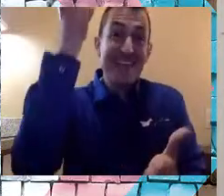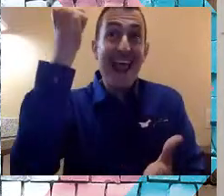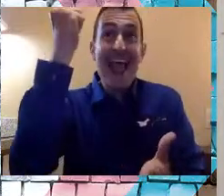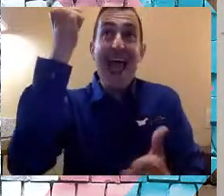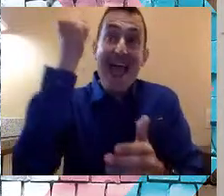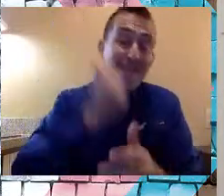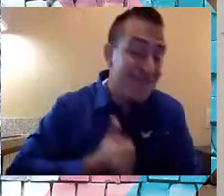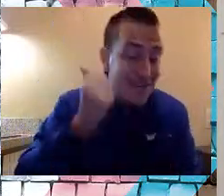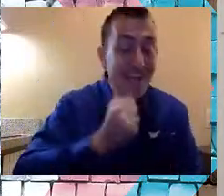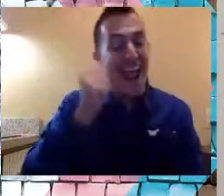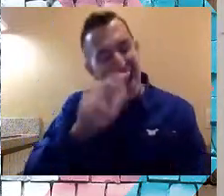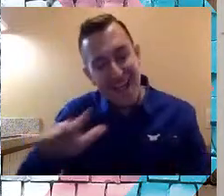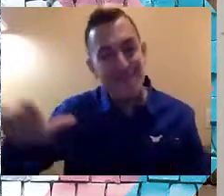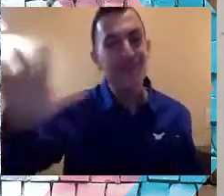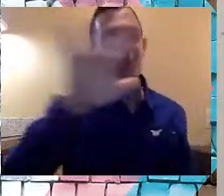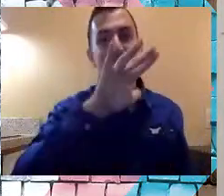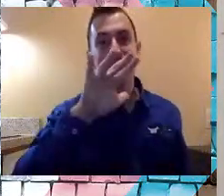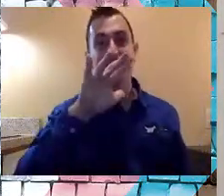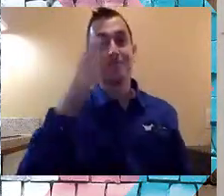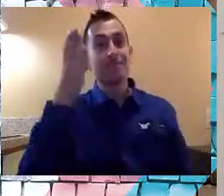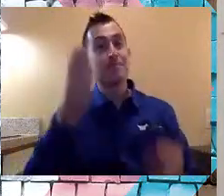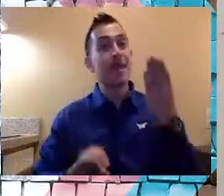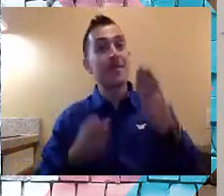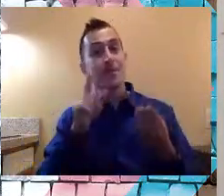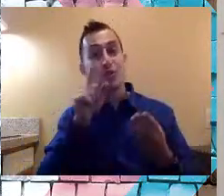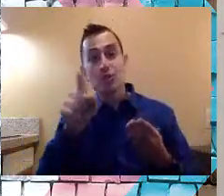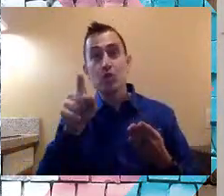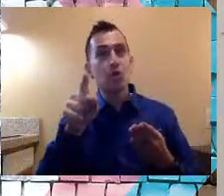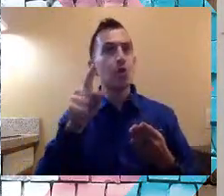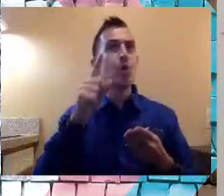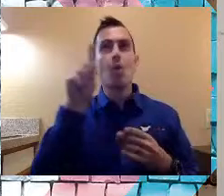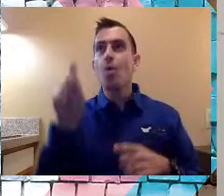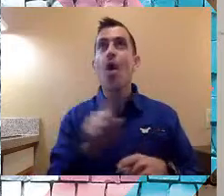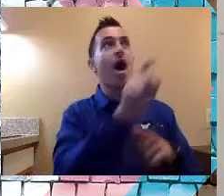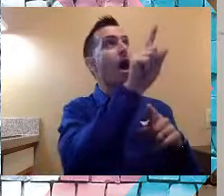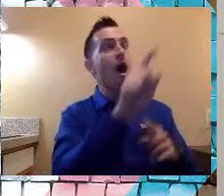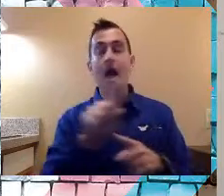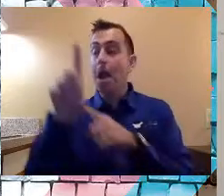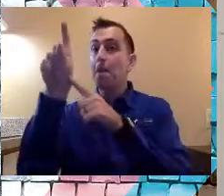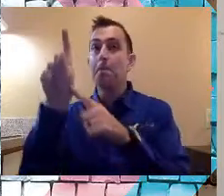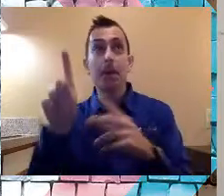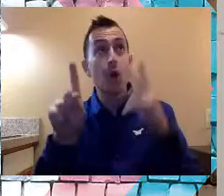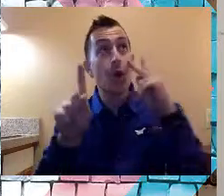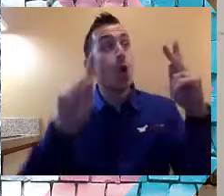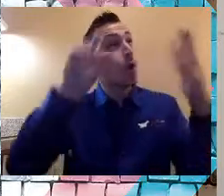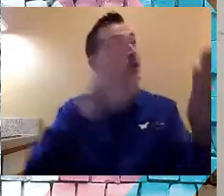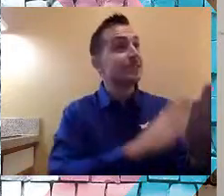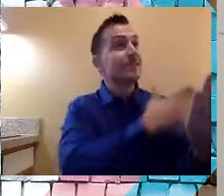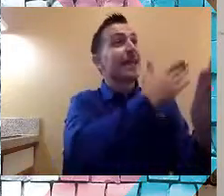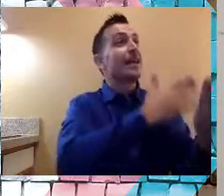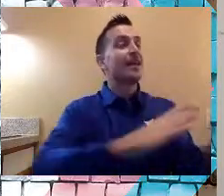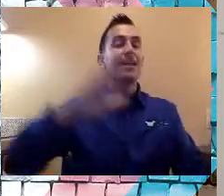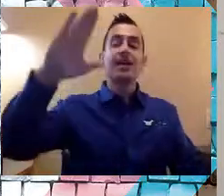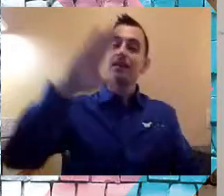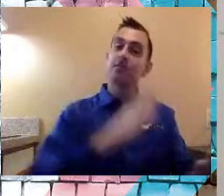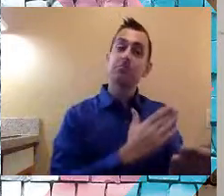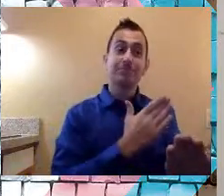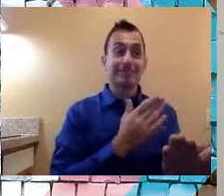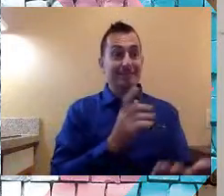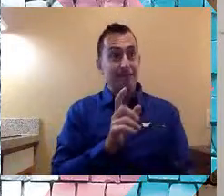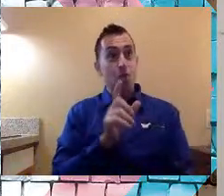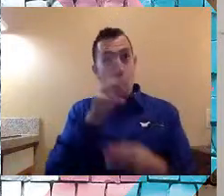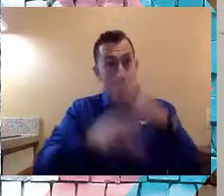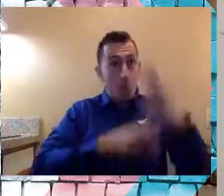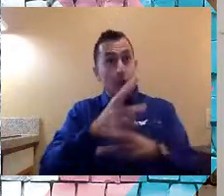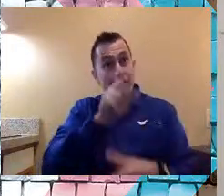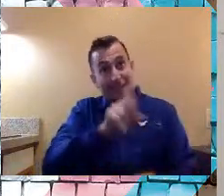everywhere. Perhaps you wander, or wonder, or sing. The world needs your voice and